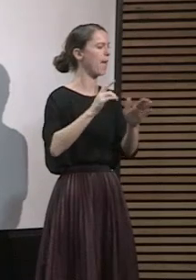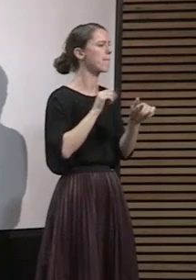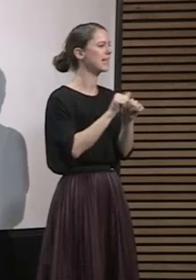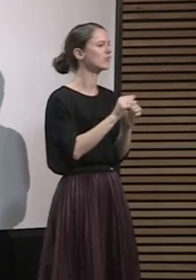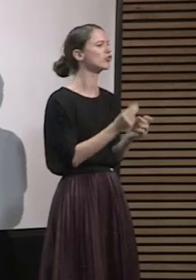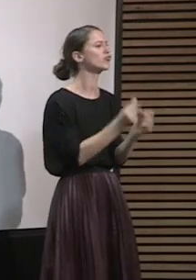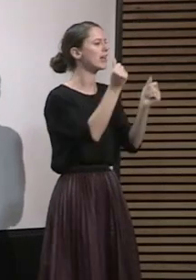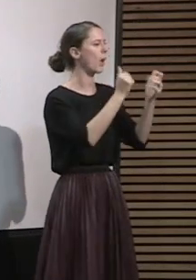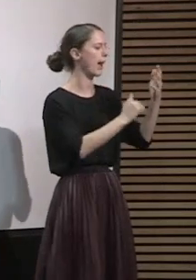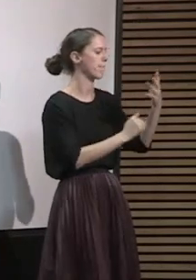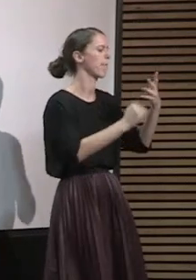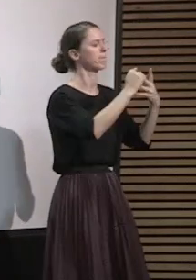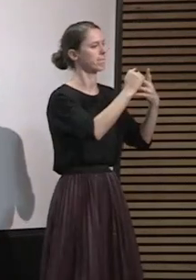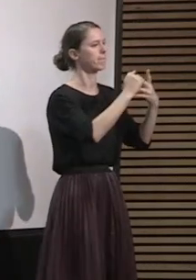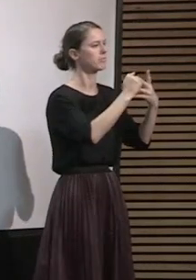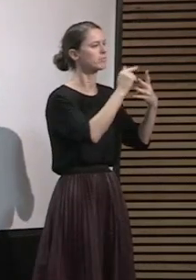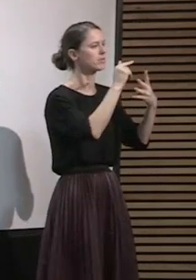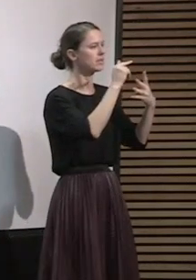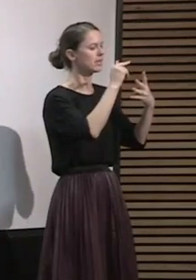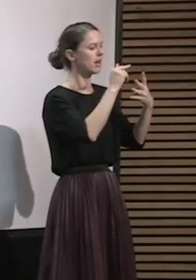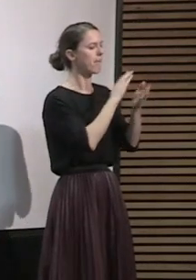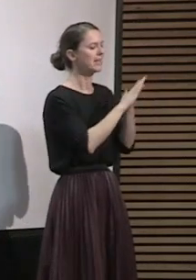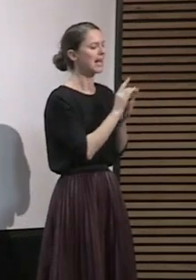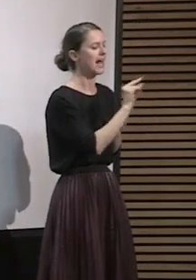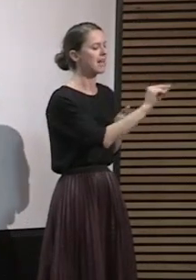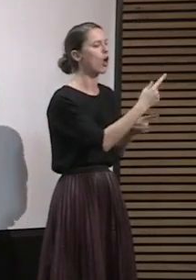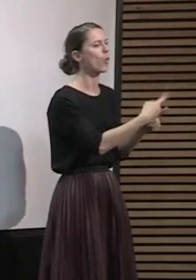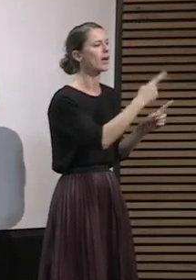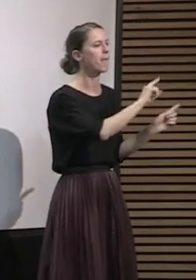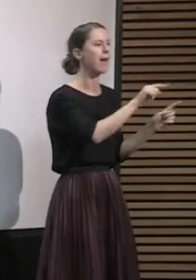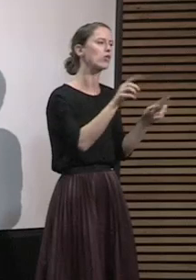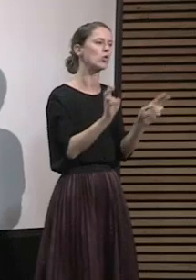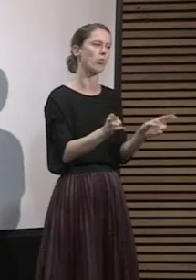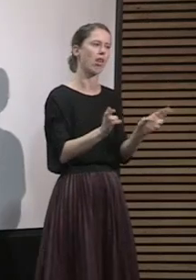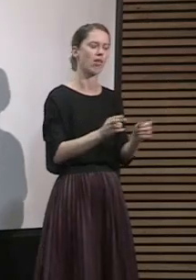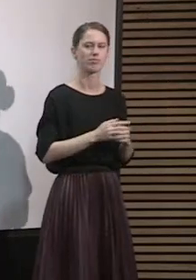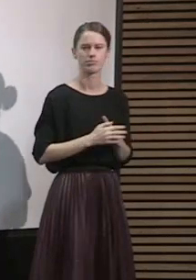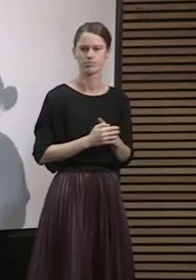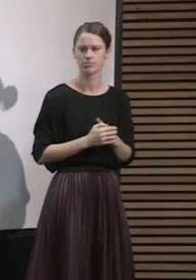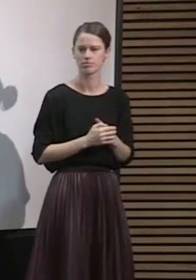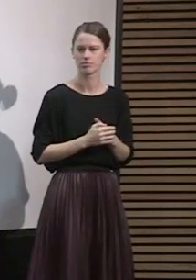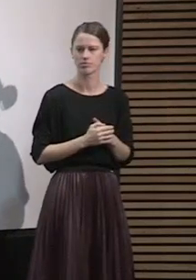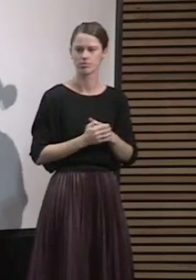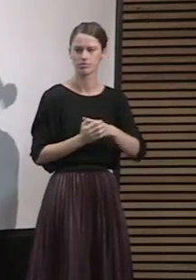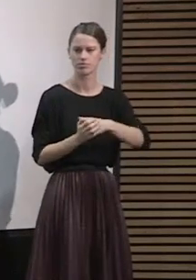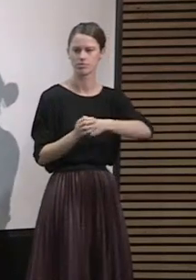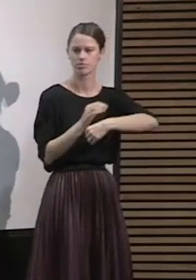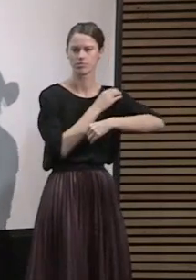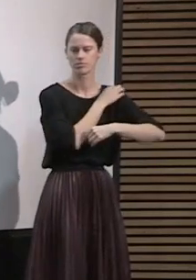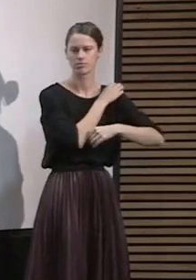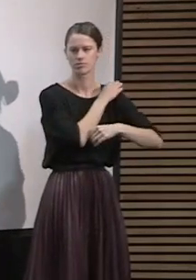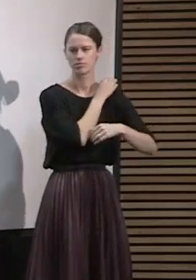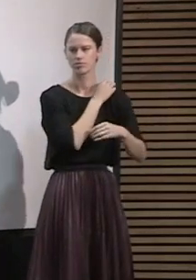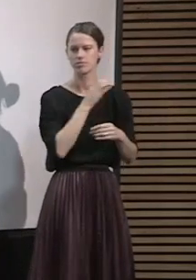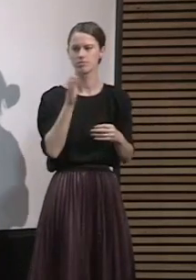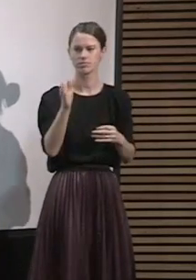in place, so ultimately you can get back to freedom faster. That's our approach. 30,000 tests. Thank